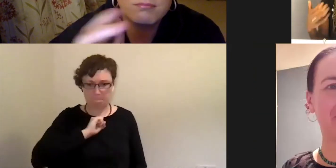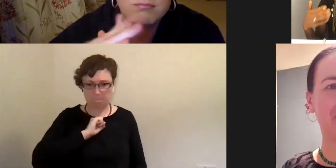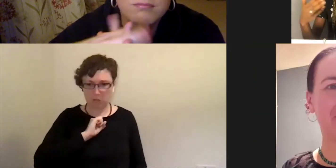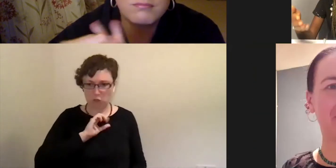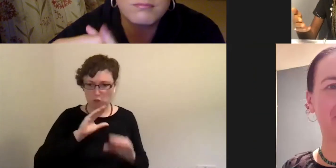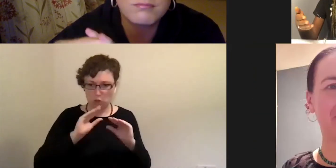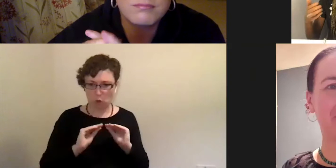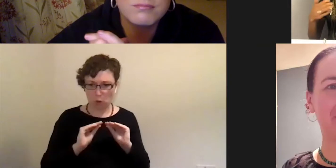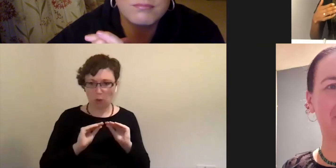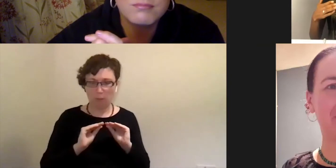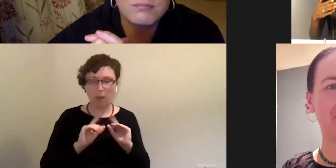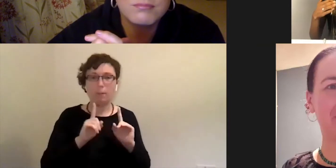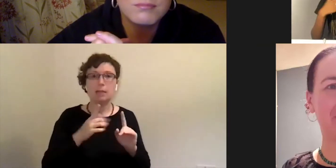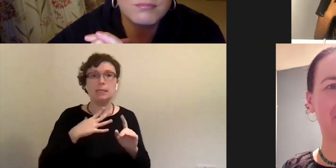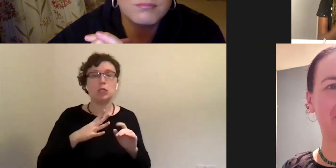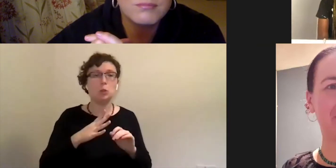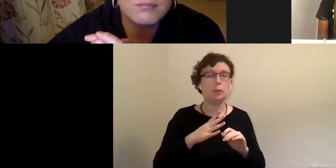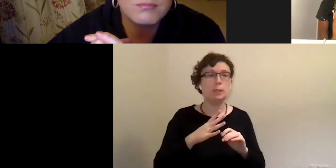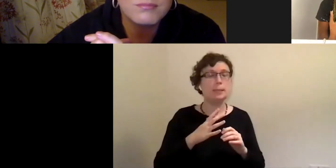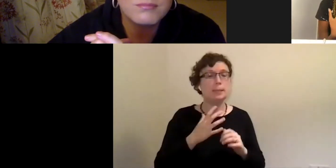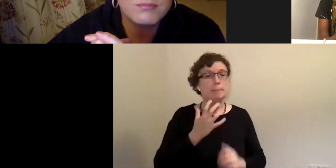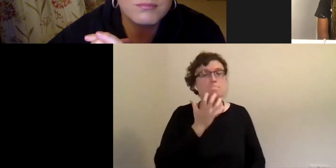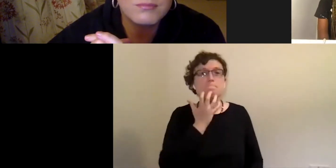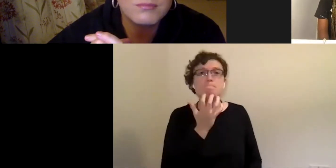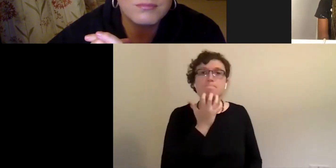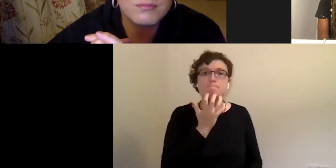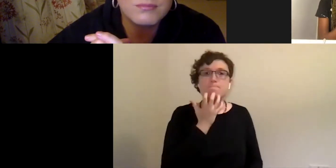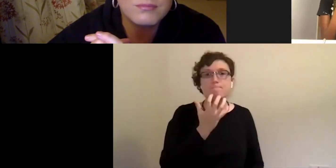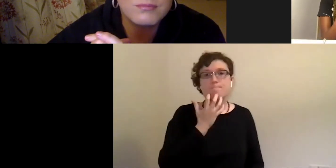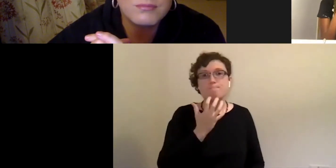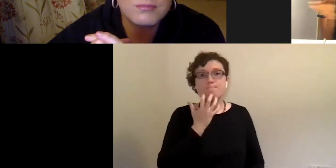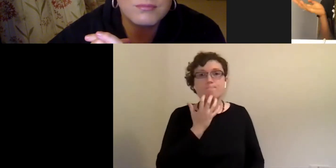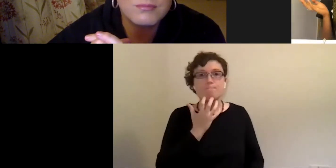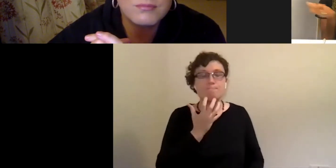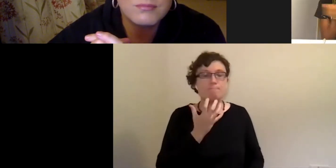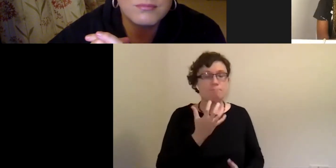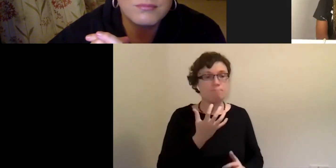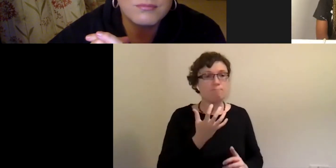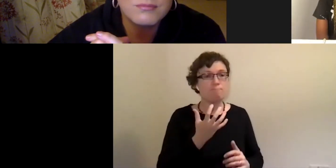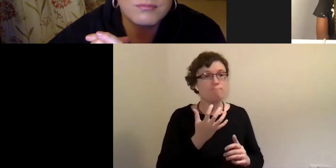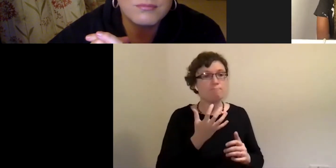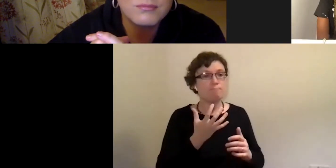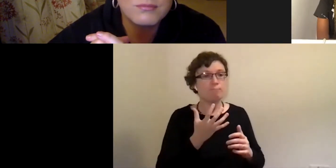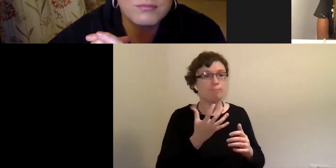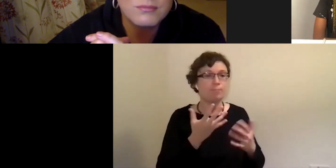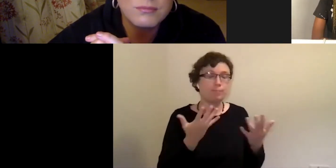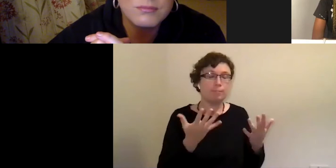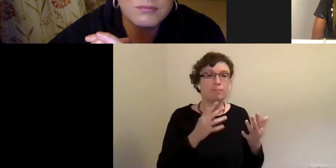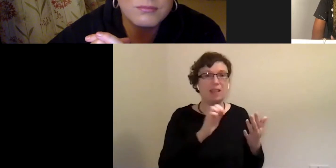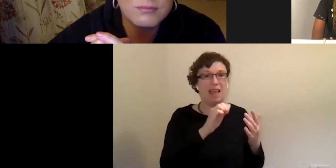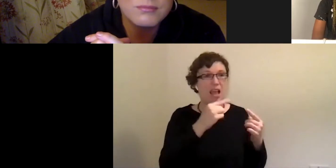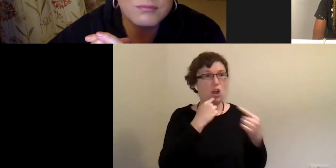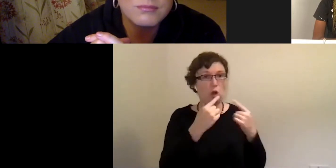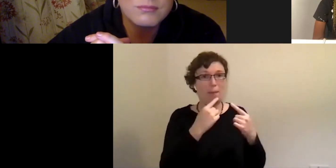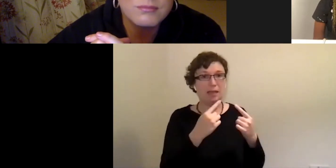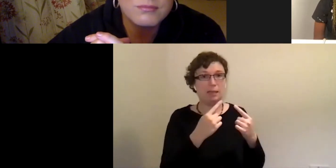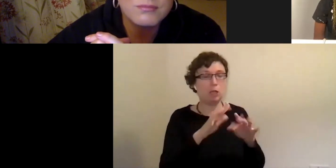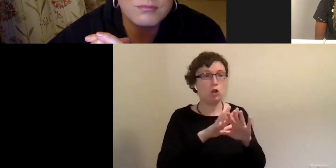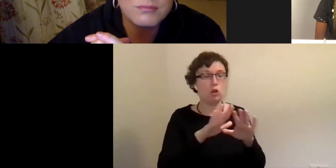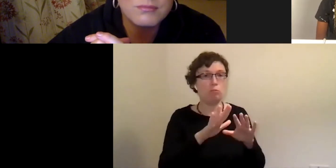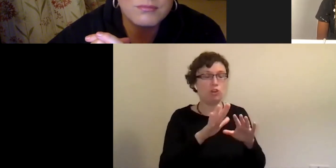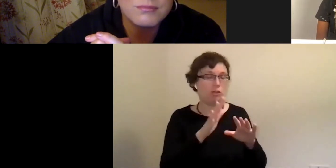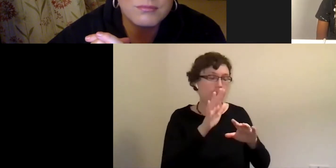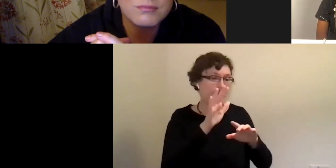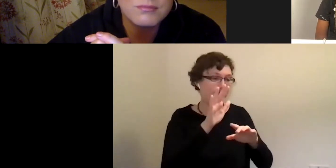motivate me even further, because me speaking out, if that helps one person, that is worth hundreds of negative comments and death threats, which